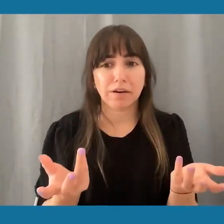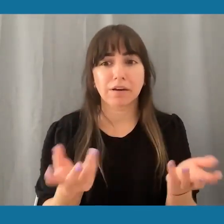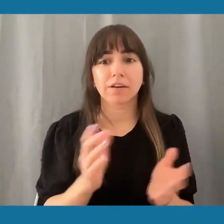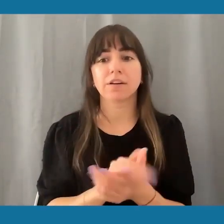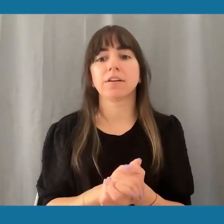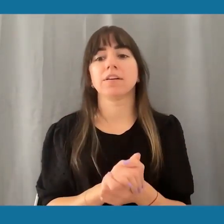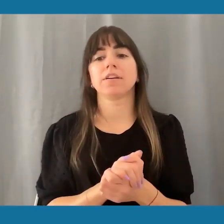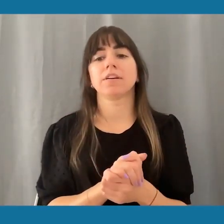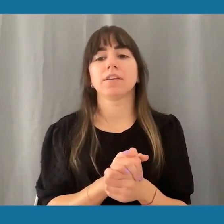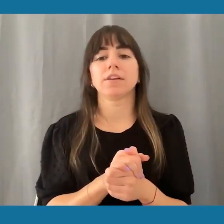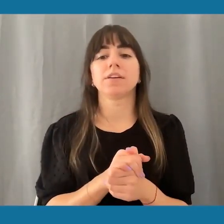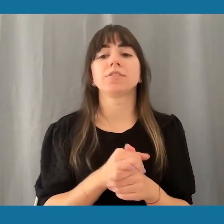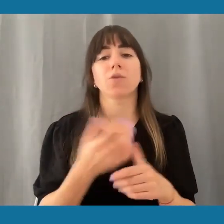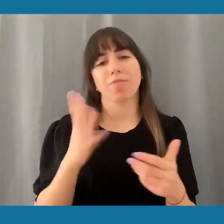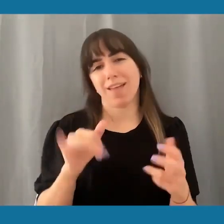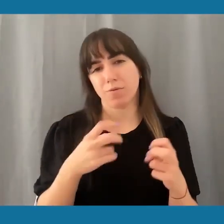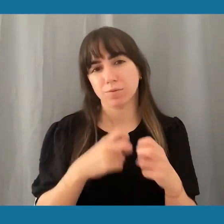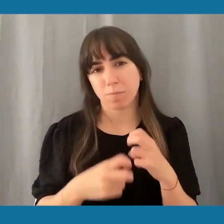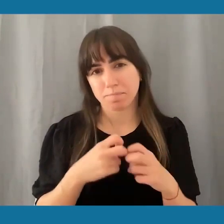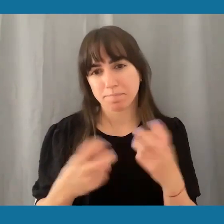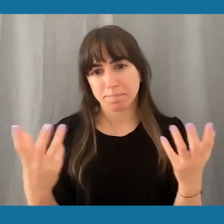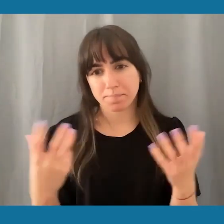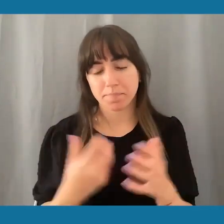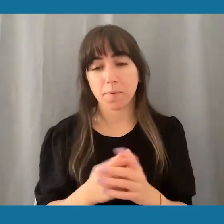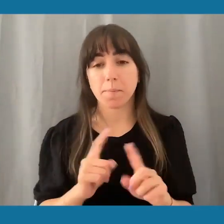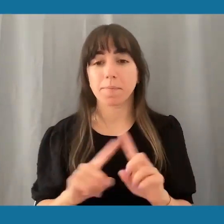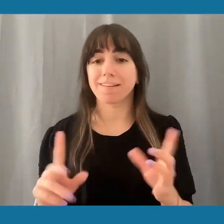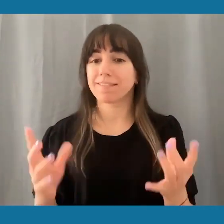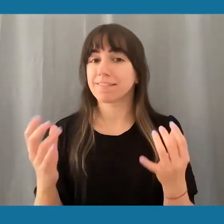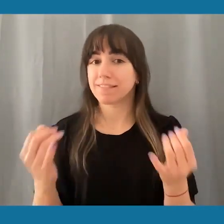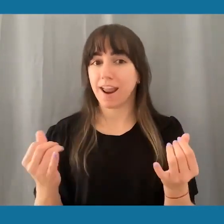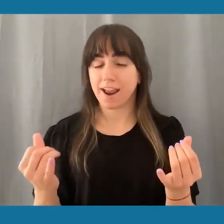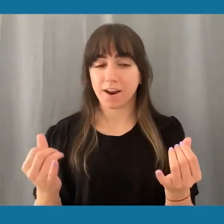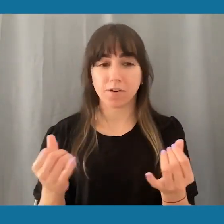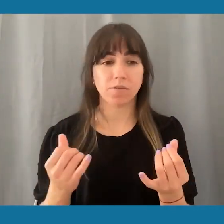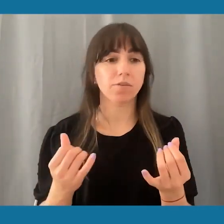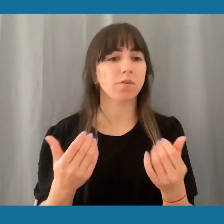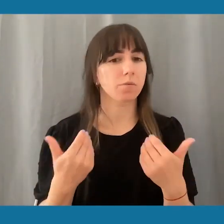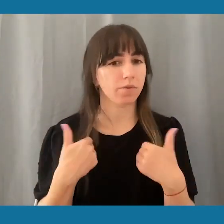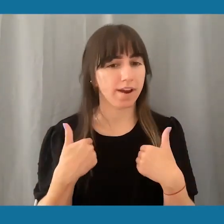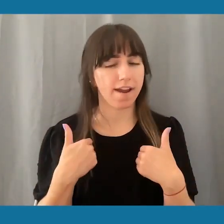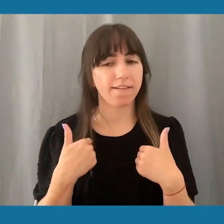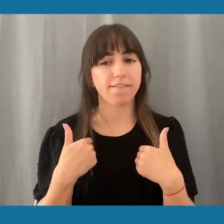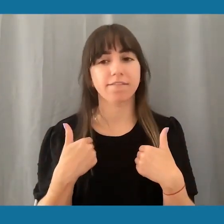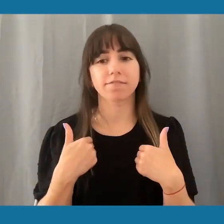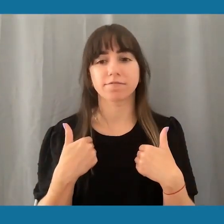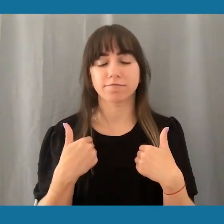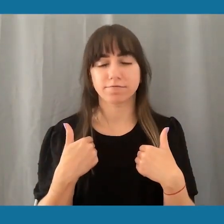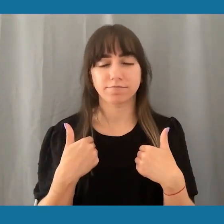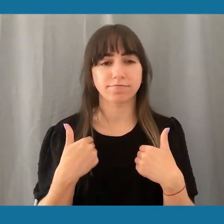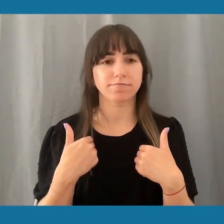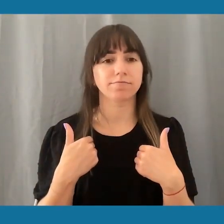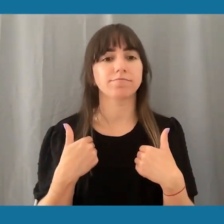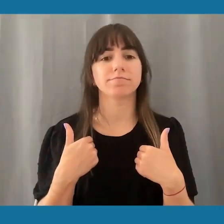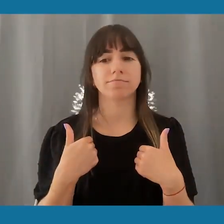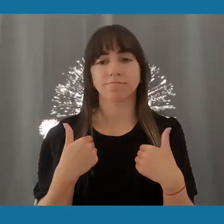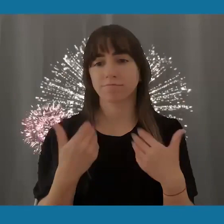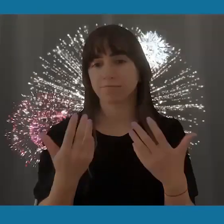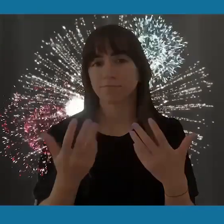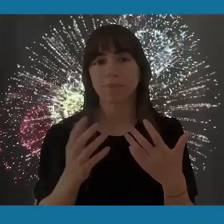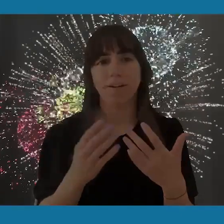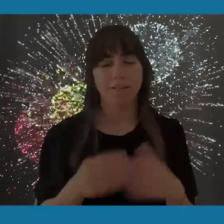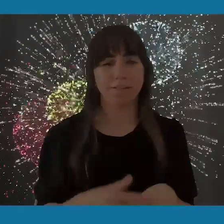was an issue. But now we've had 5. Of those 5, a few of them did